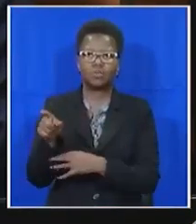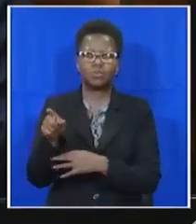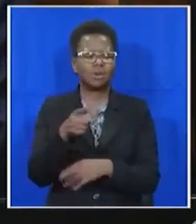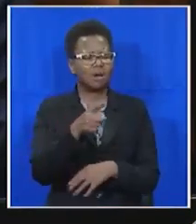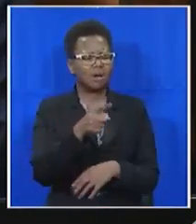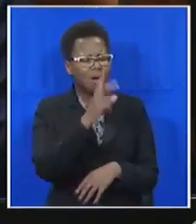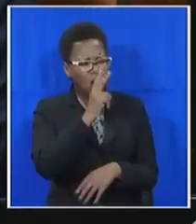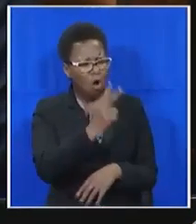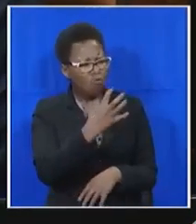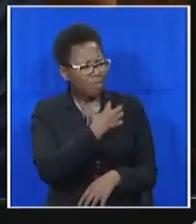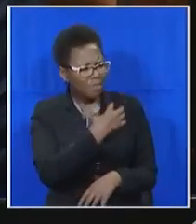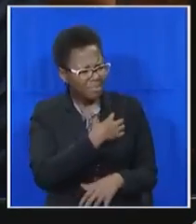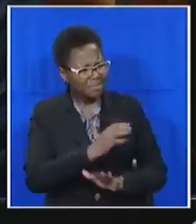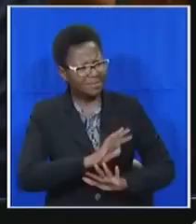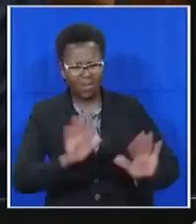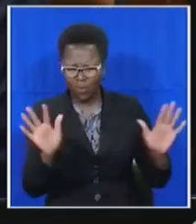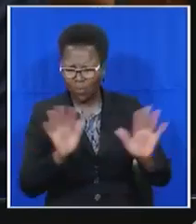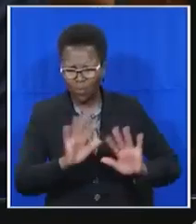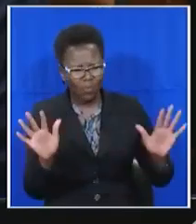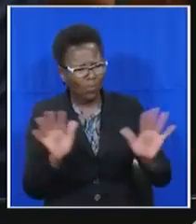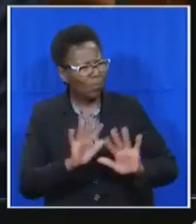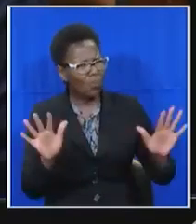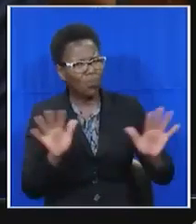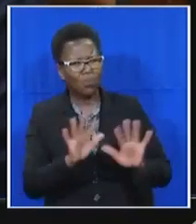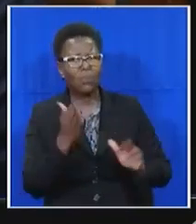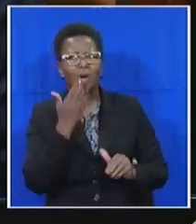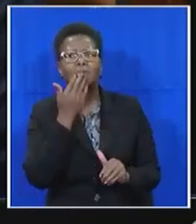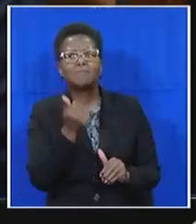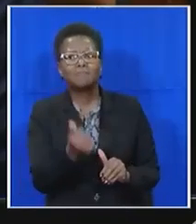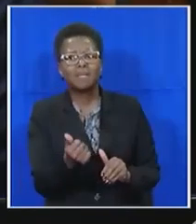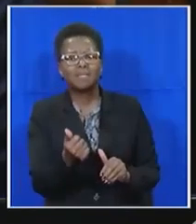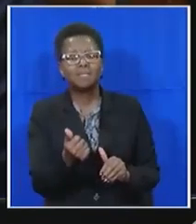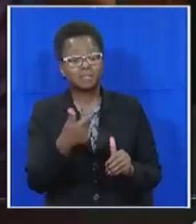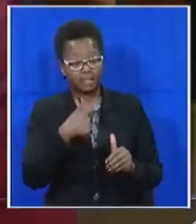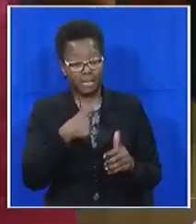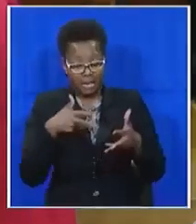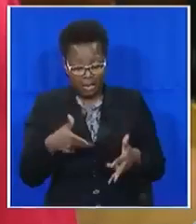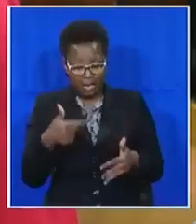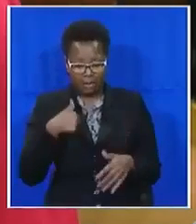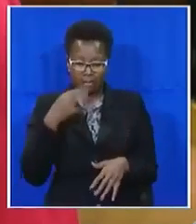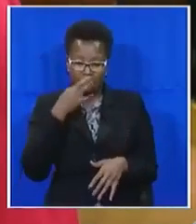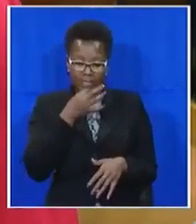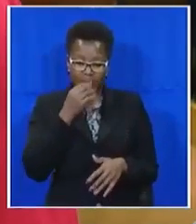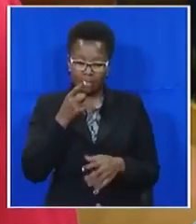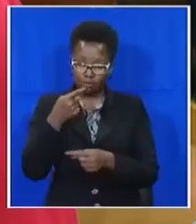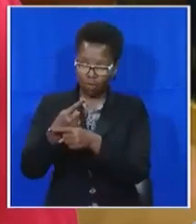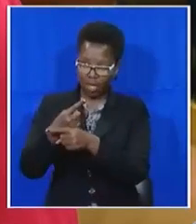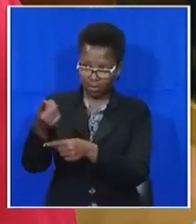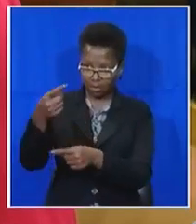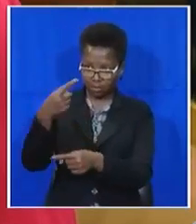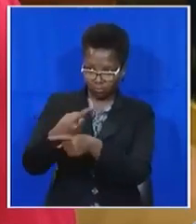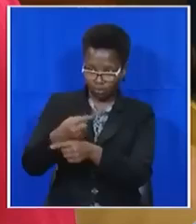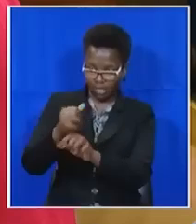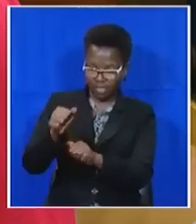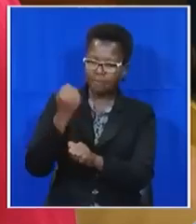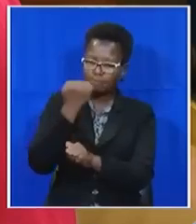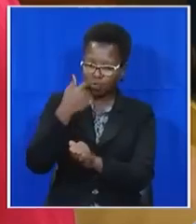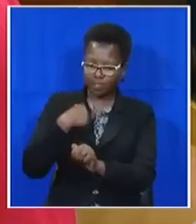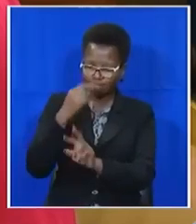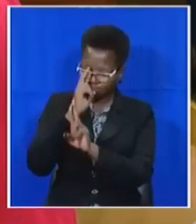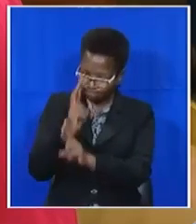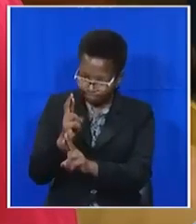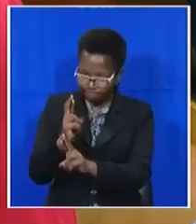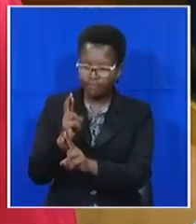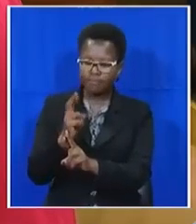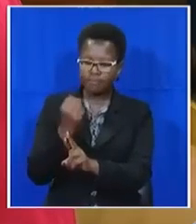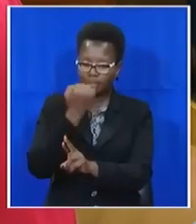us in the spirit of what you are saying. In the spirit of what I was saying, Chair, you are right. With due respect, I